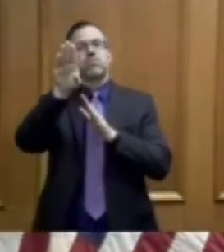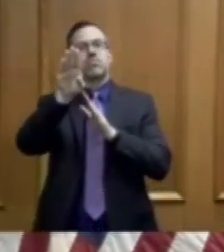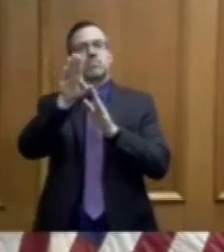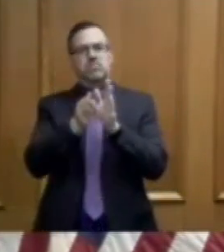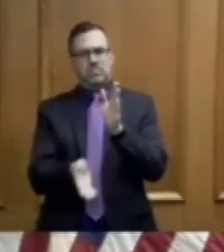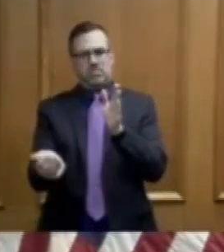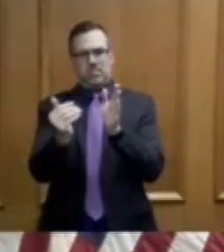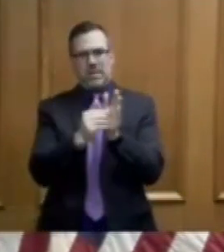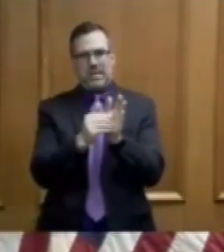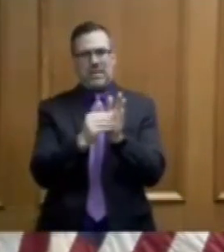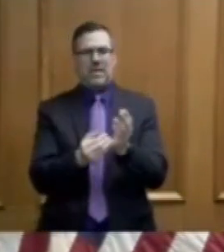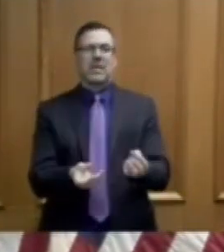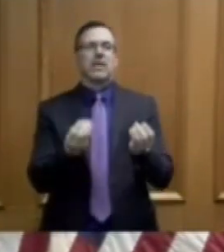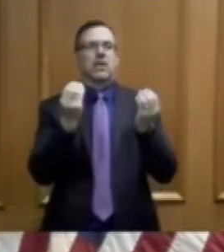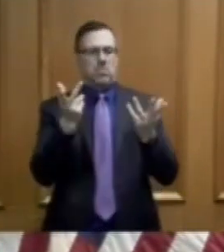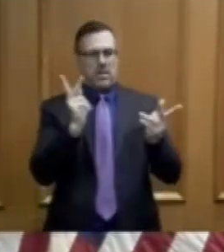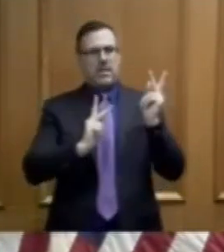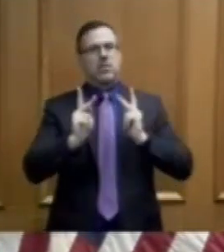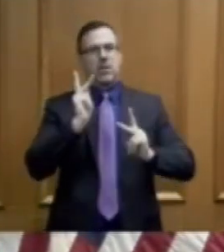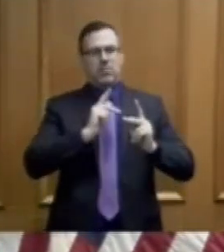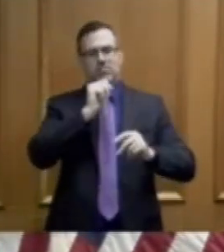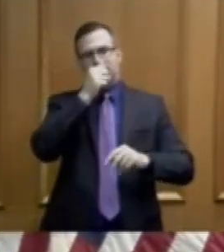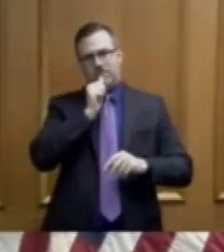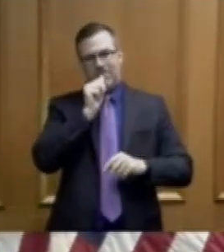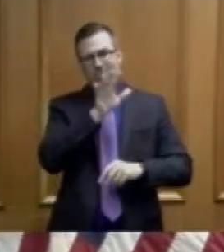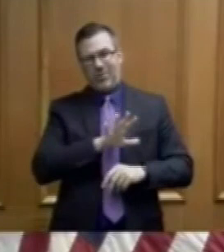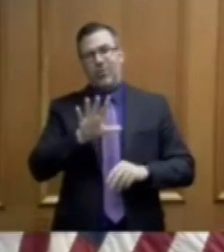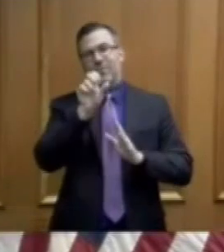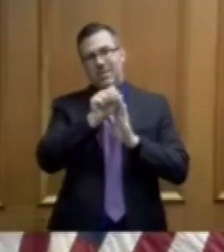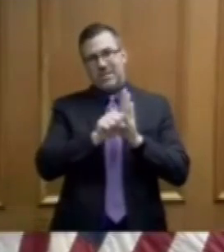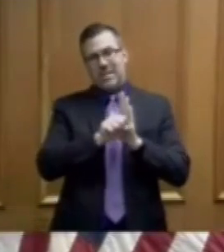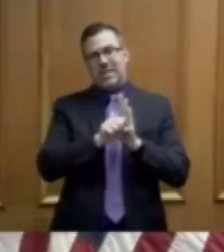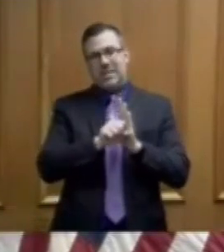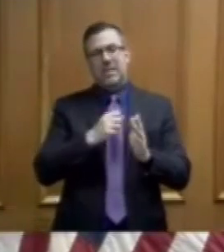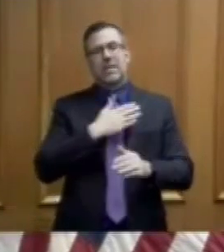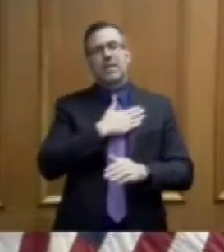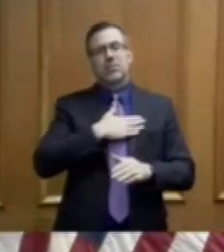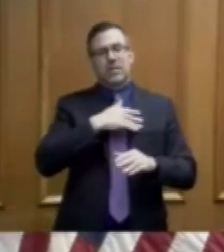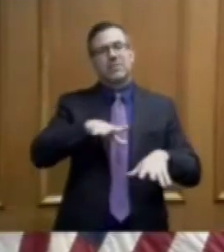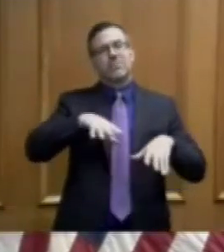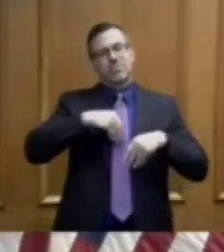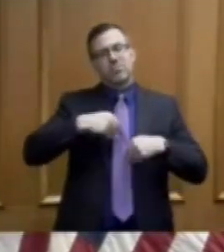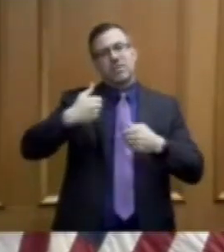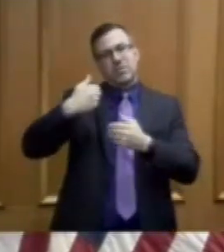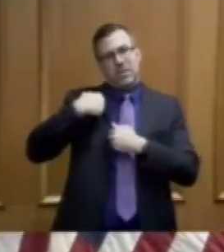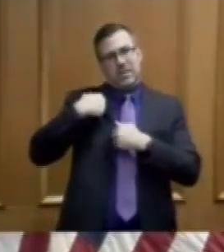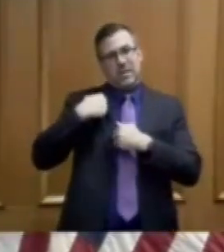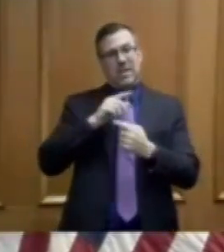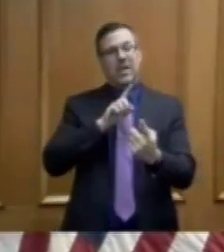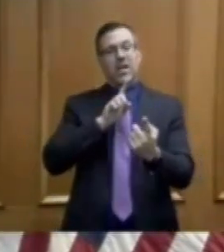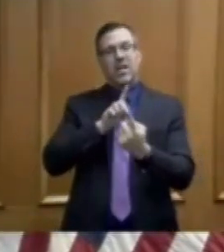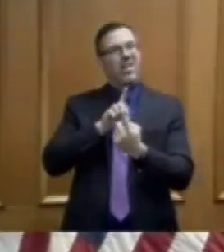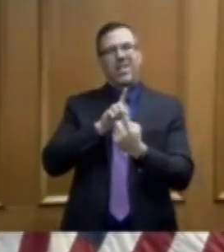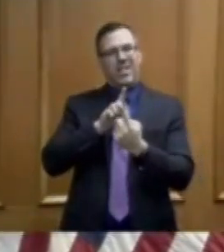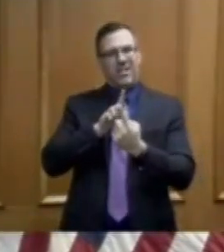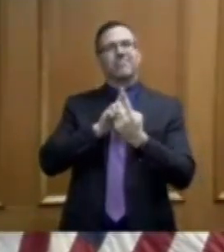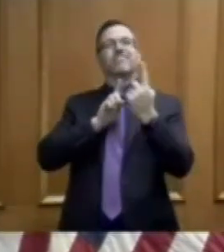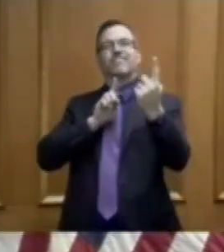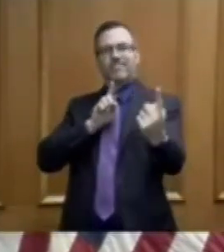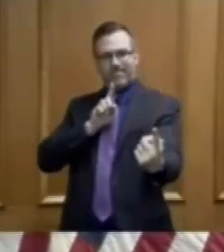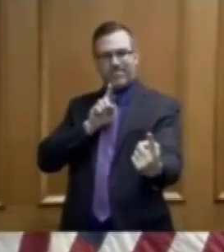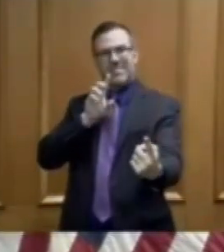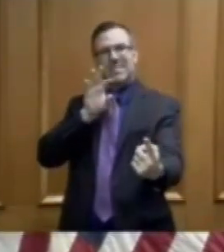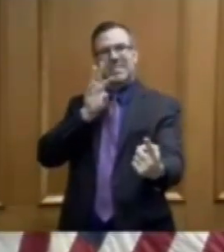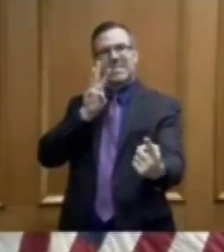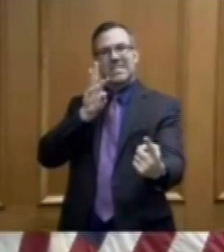so many Tennesseans are facing across our state. Do your part. Stay apart. Together, we can accomplish